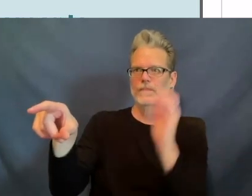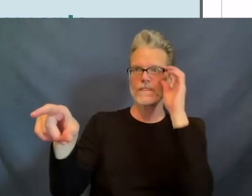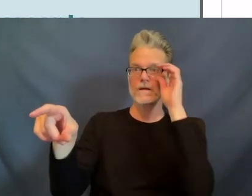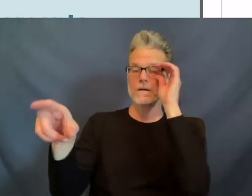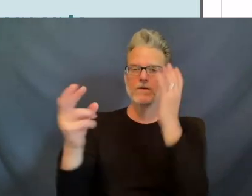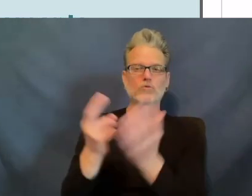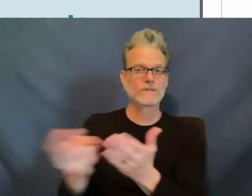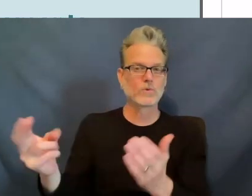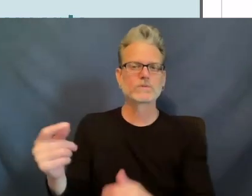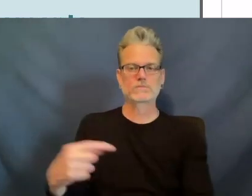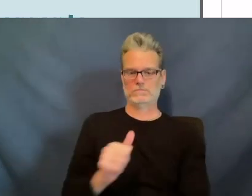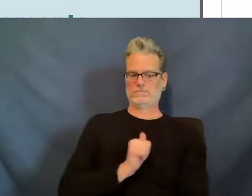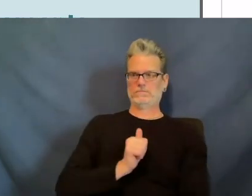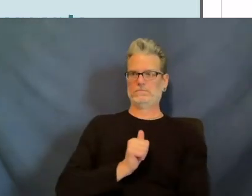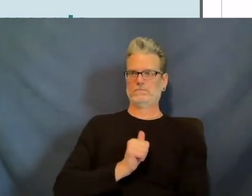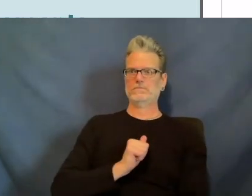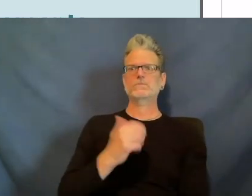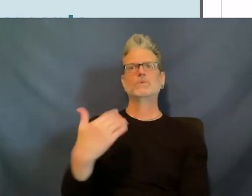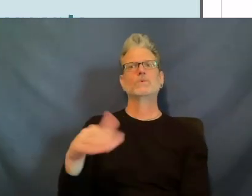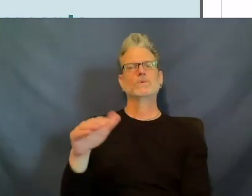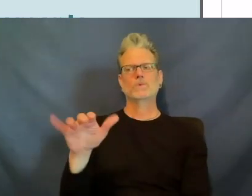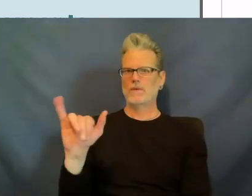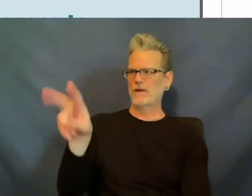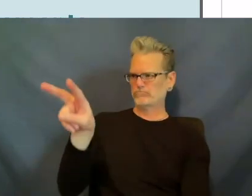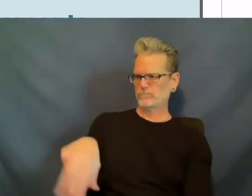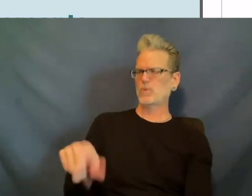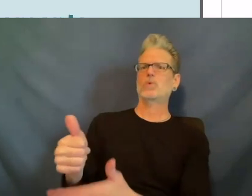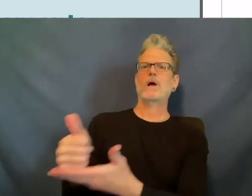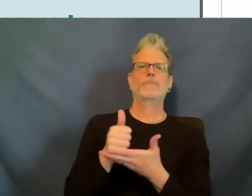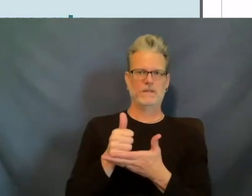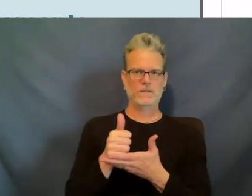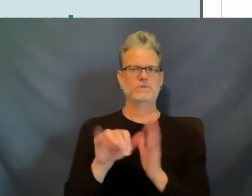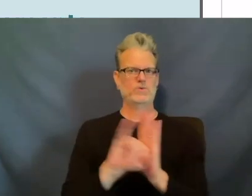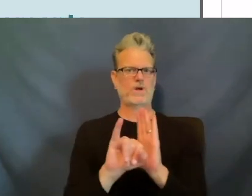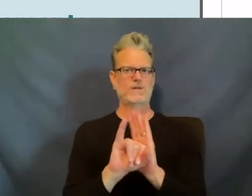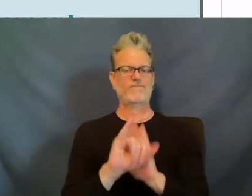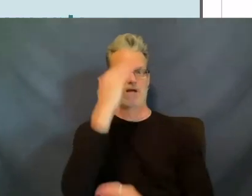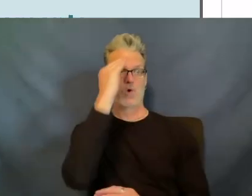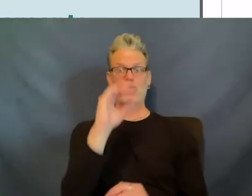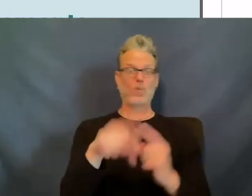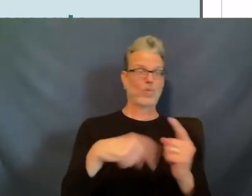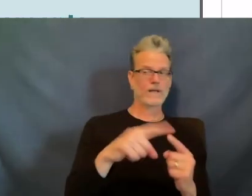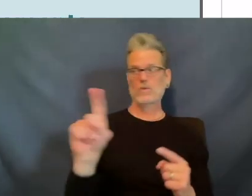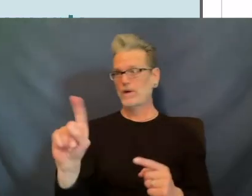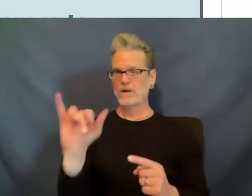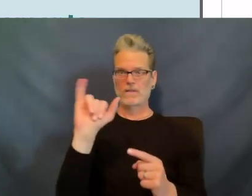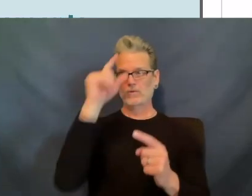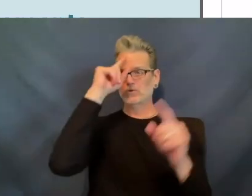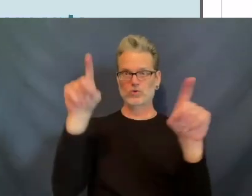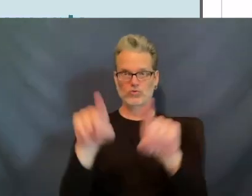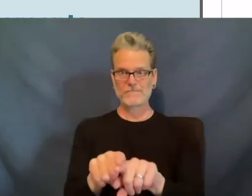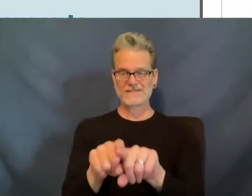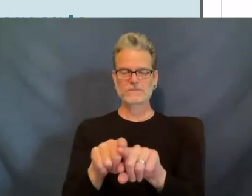resource. I've personally found it very helpful in identifying when and where these different agreements are best